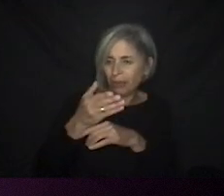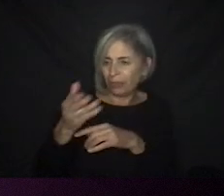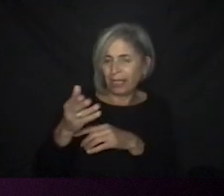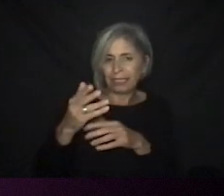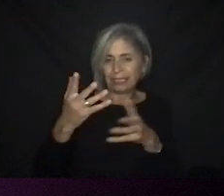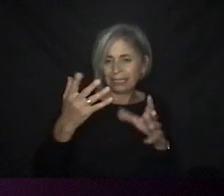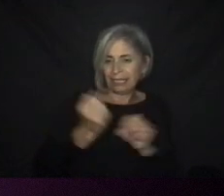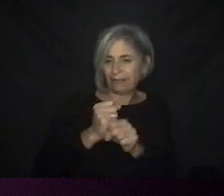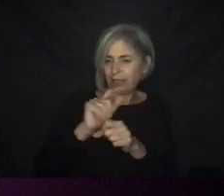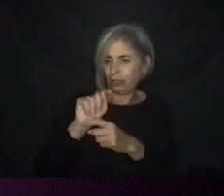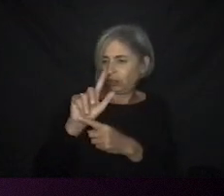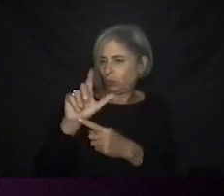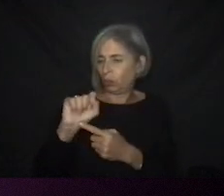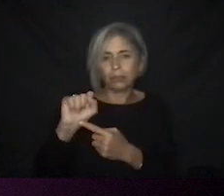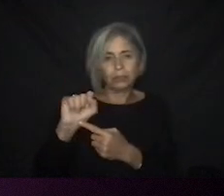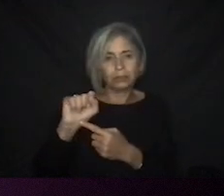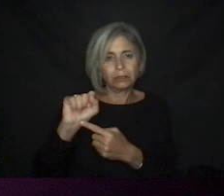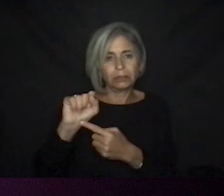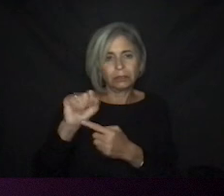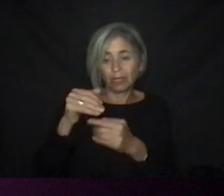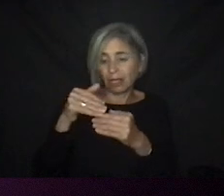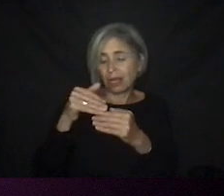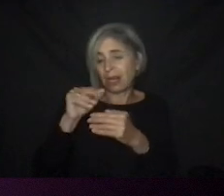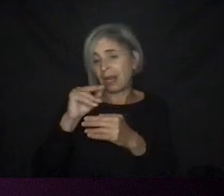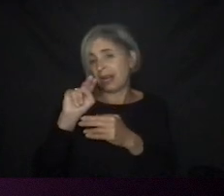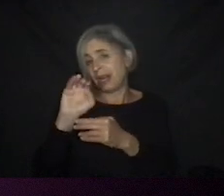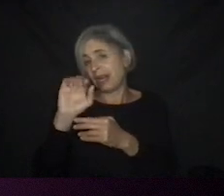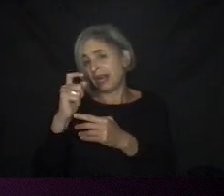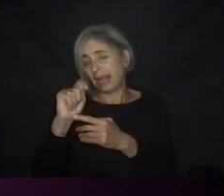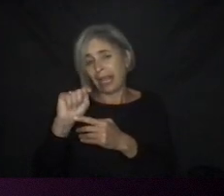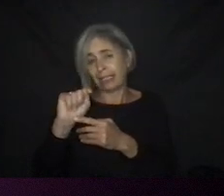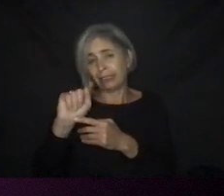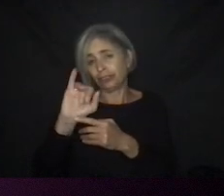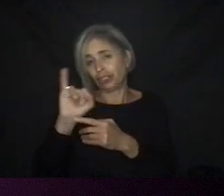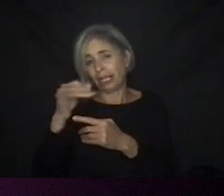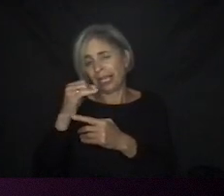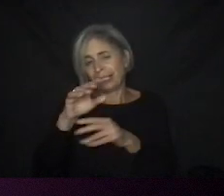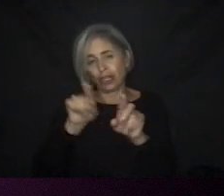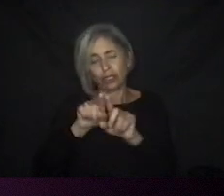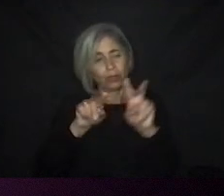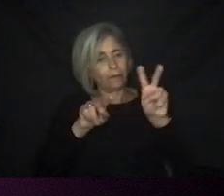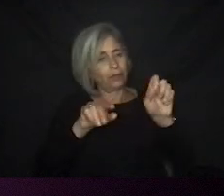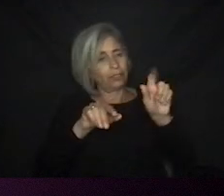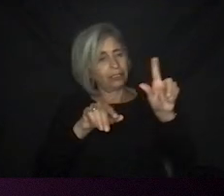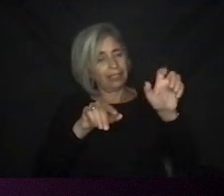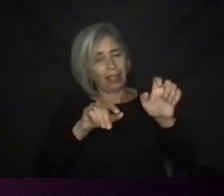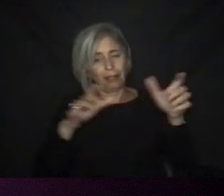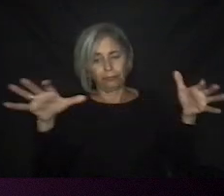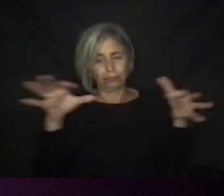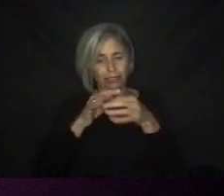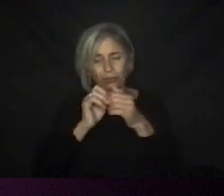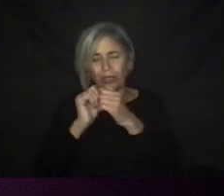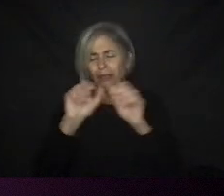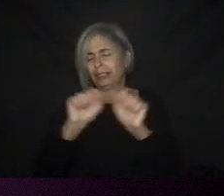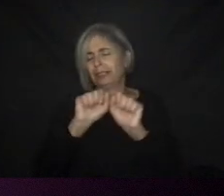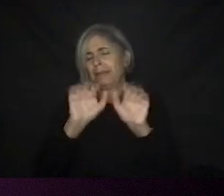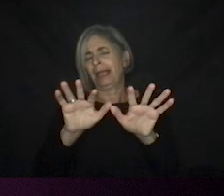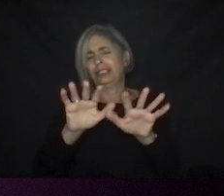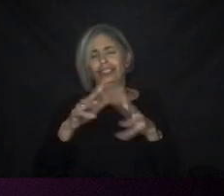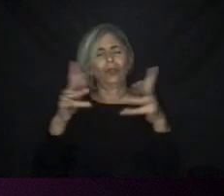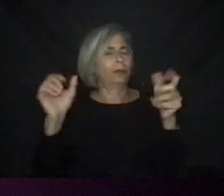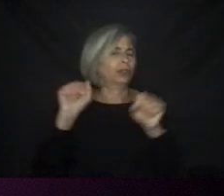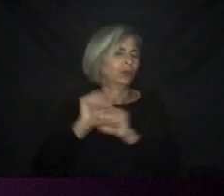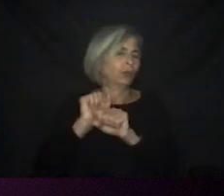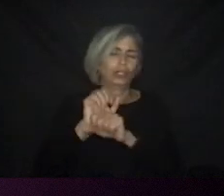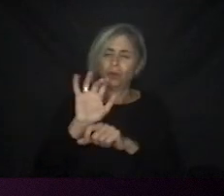given us tools. Actually, honestly, Next.js and Vuejs, both of them together, it's amazing. It's magic. And they've done so much work to where it's